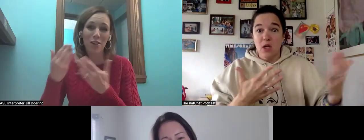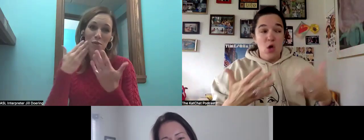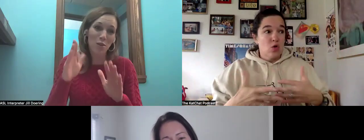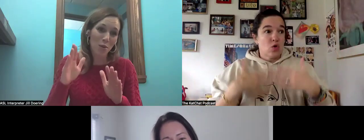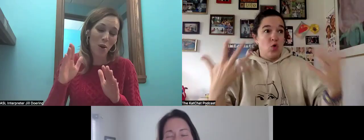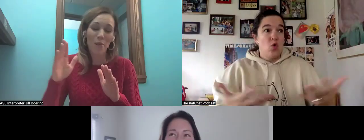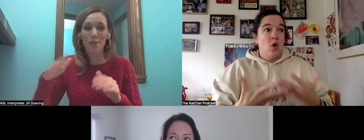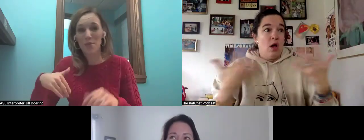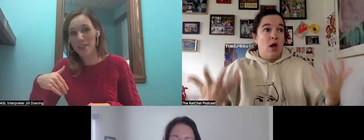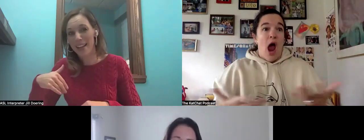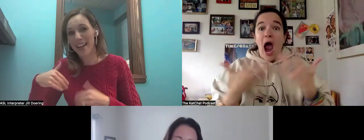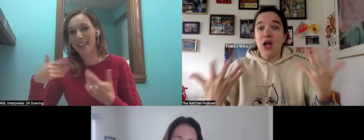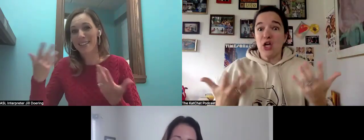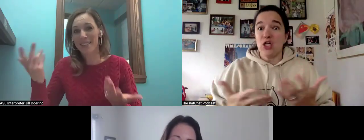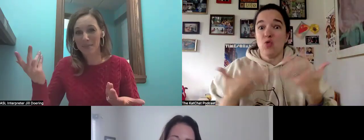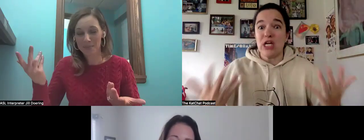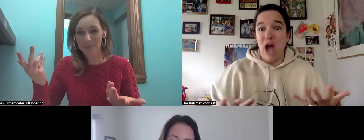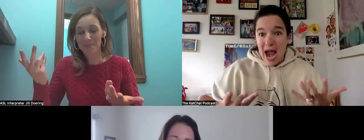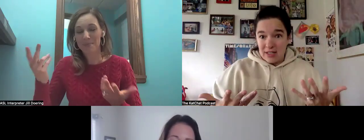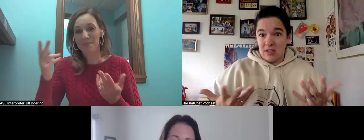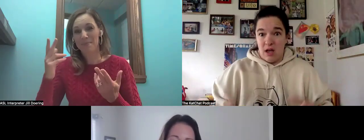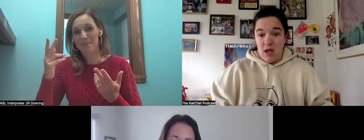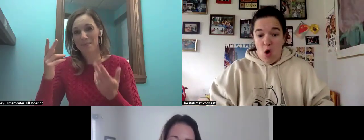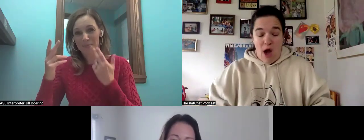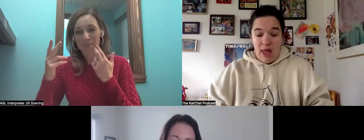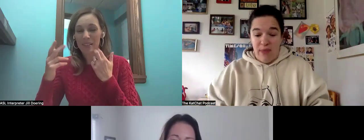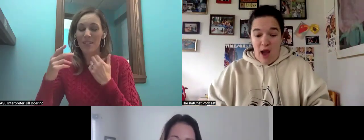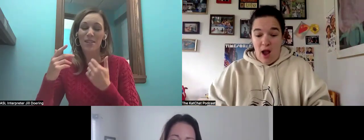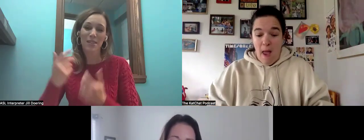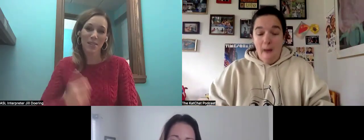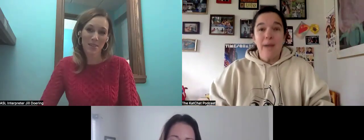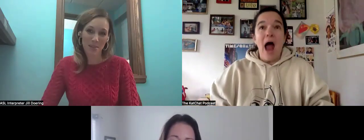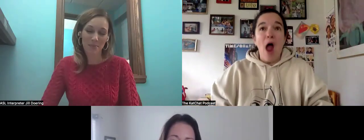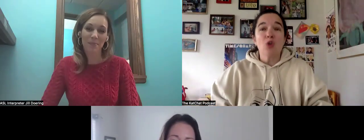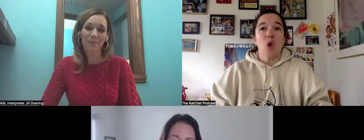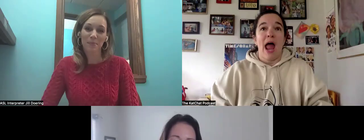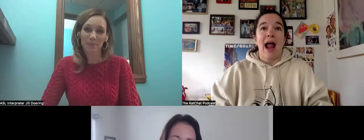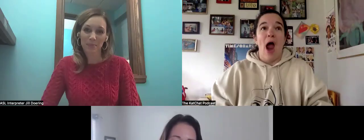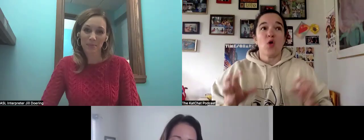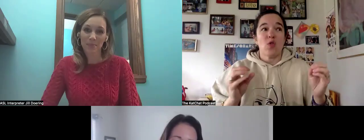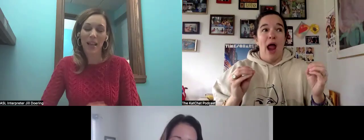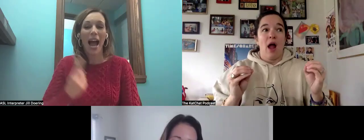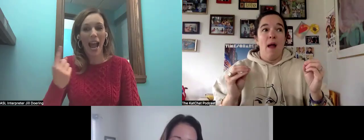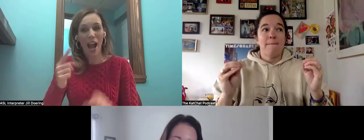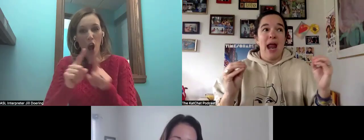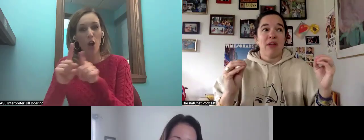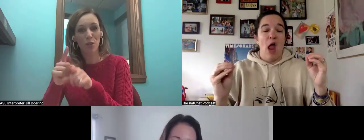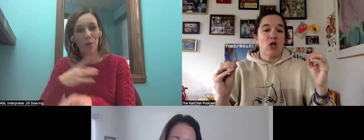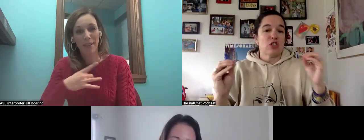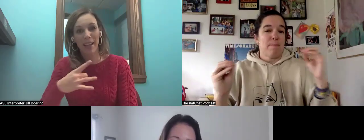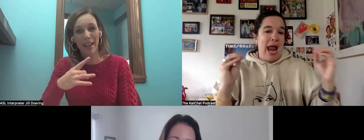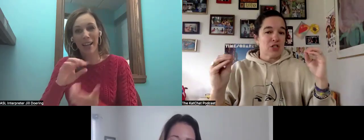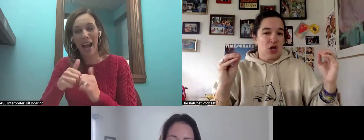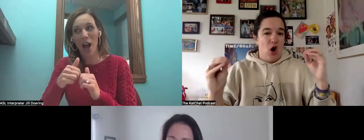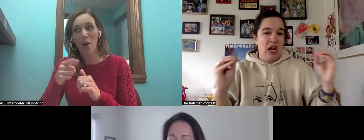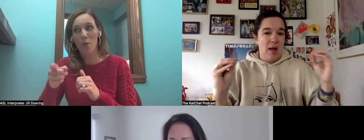late Right. to honor your regret or anything. But I also like how do like made the